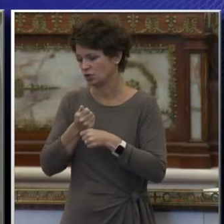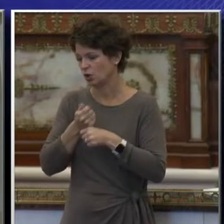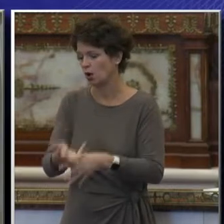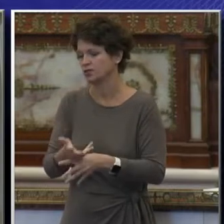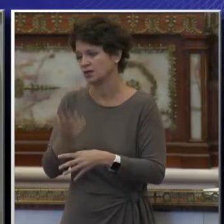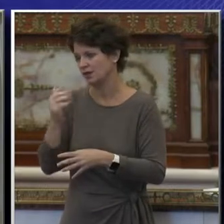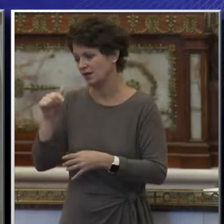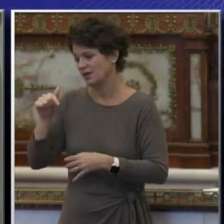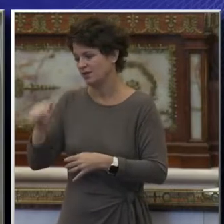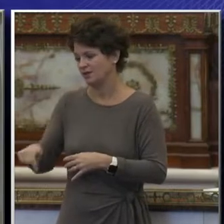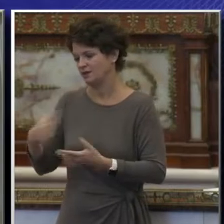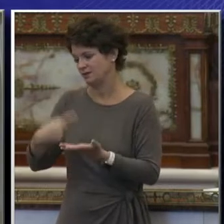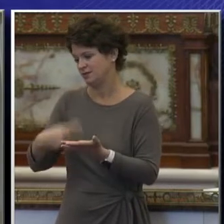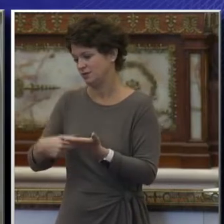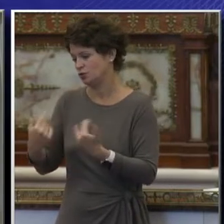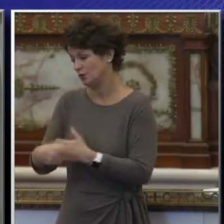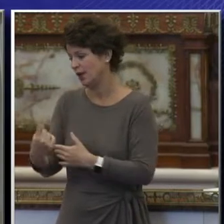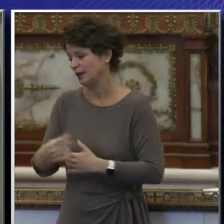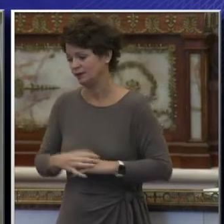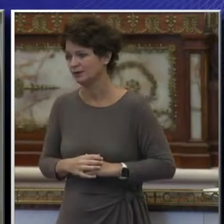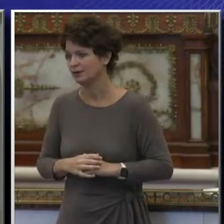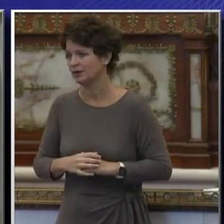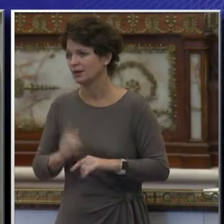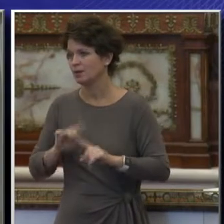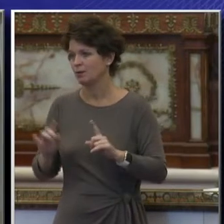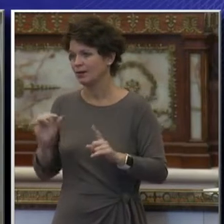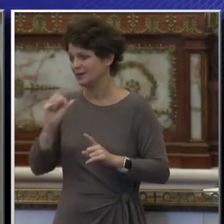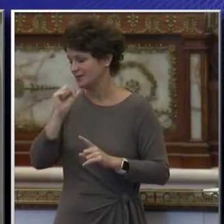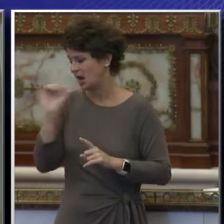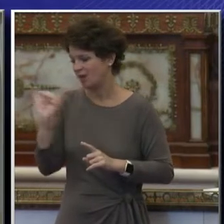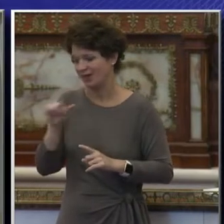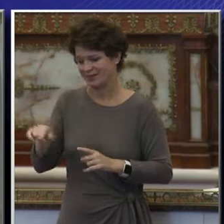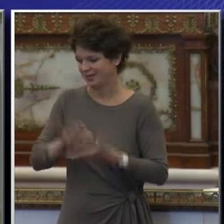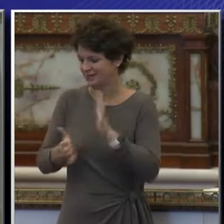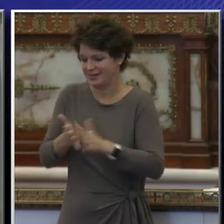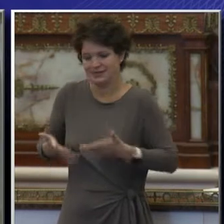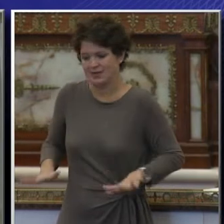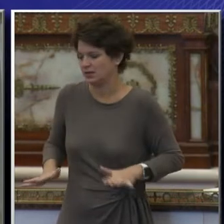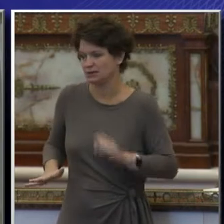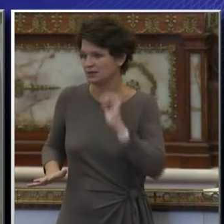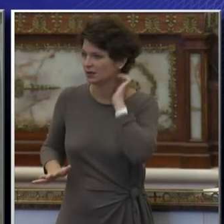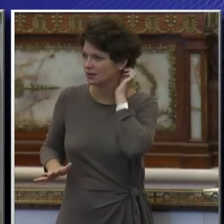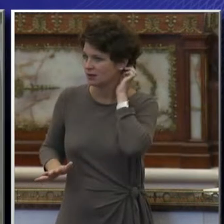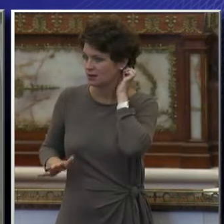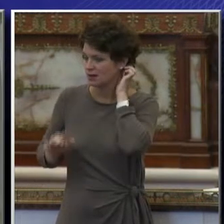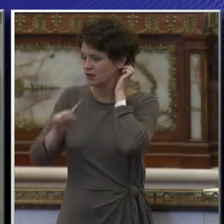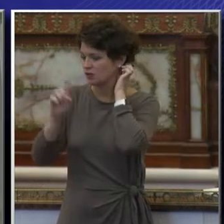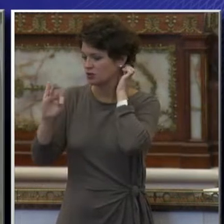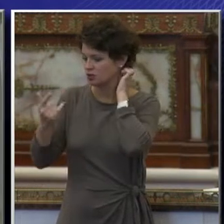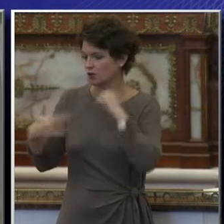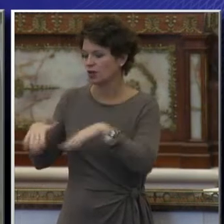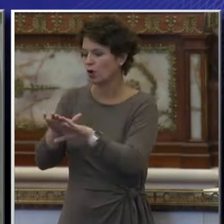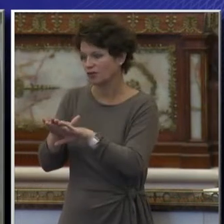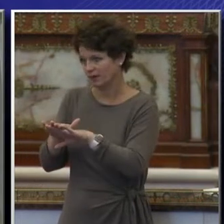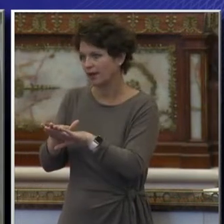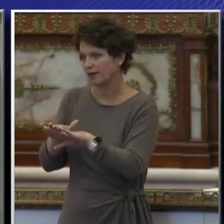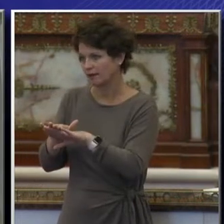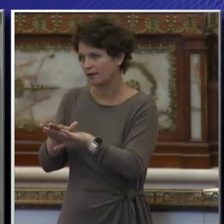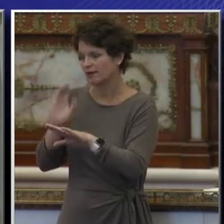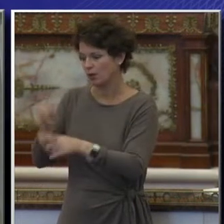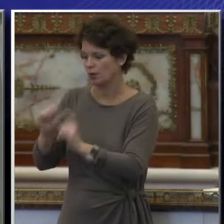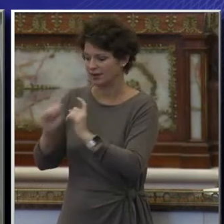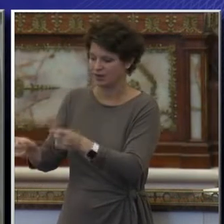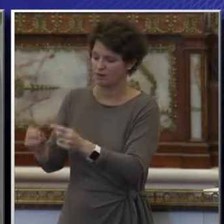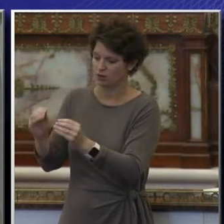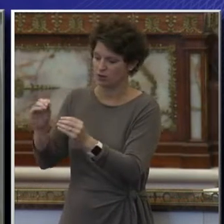why we're before you today. But it's not as if this is it. There's still the zoning overlay that will give you a